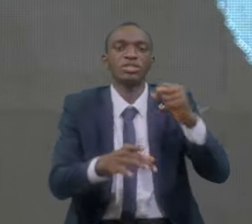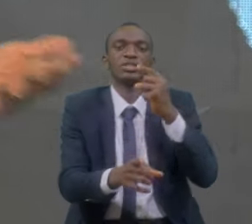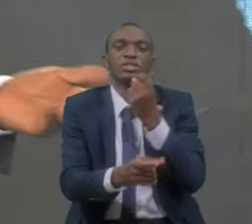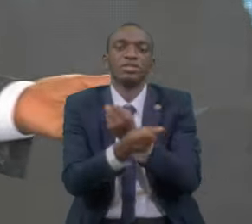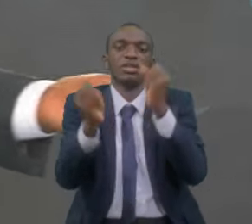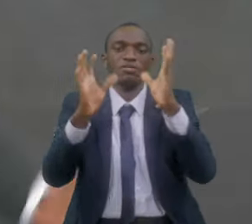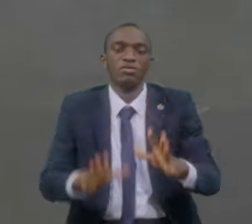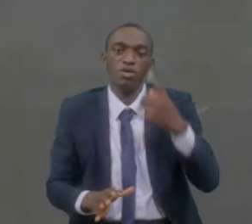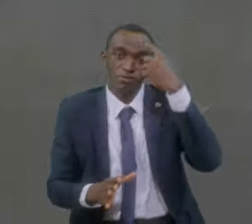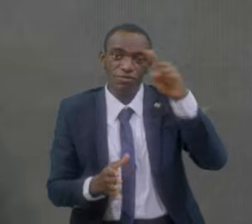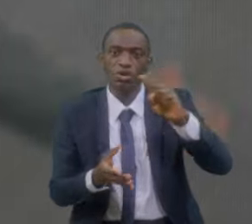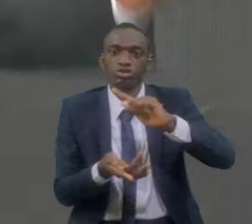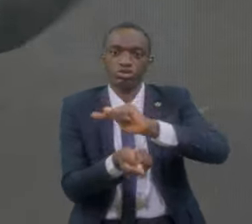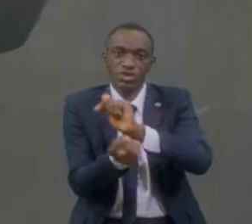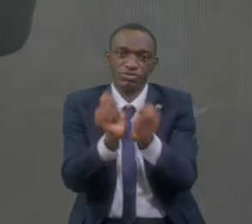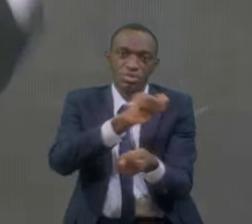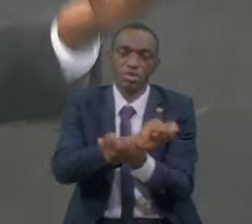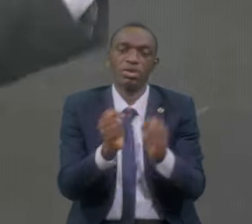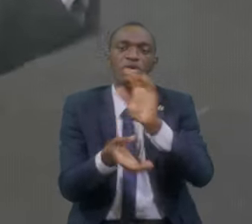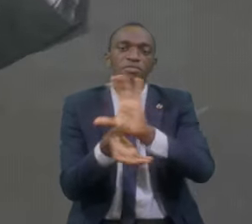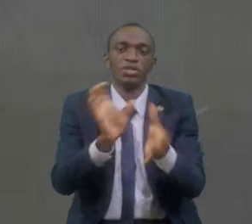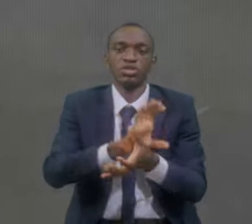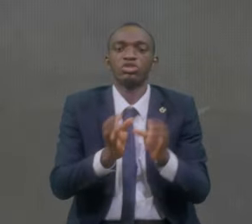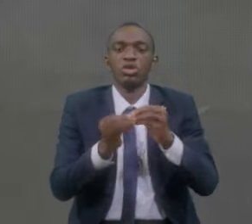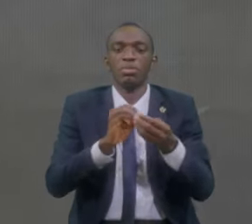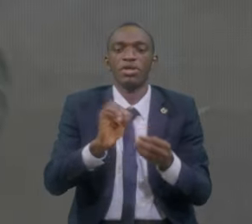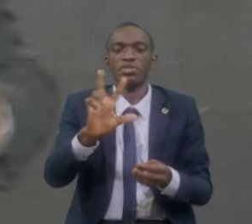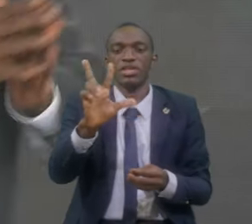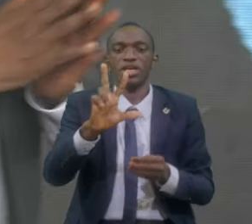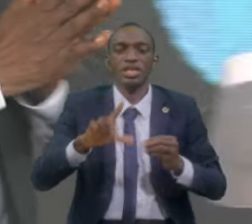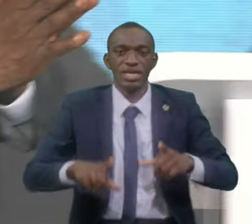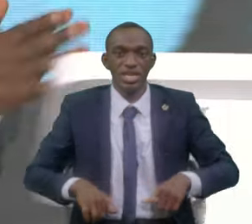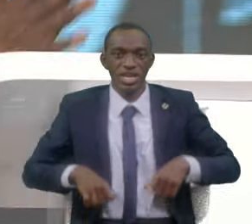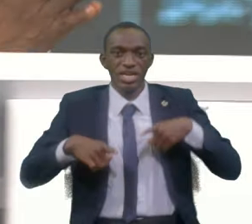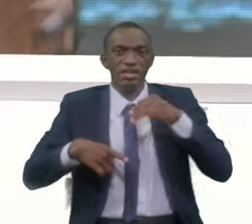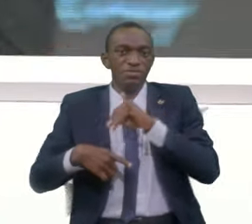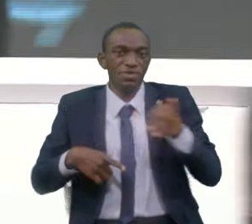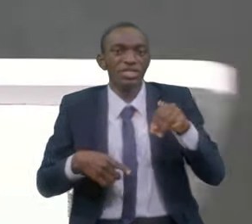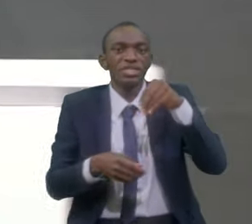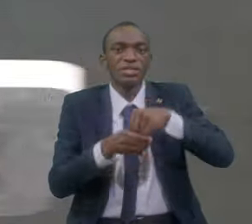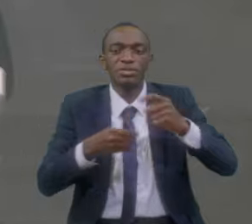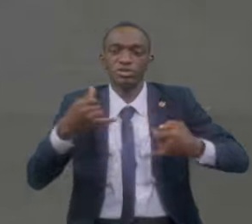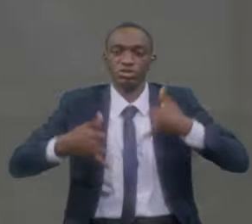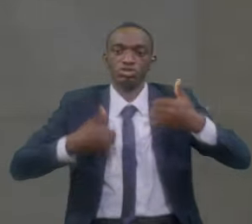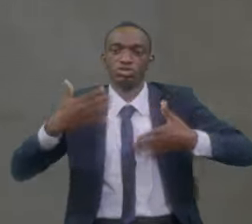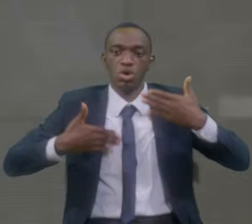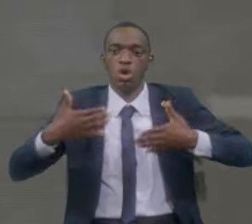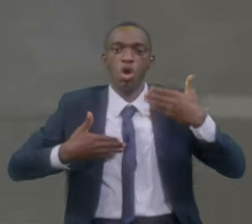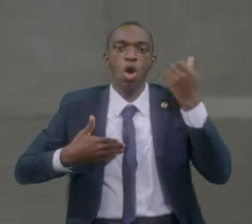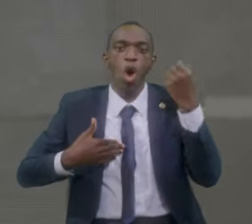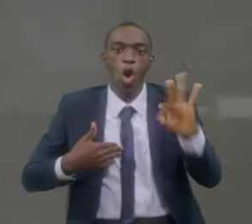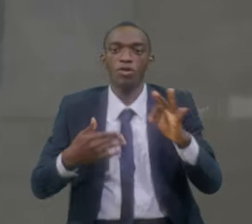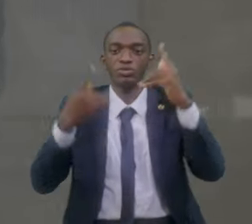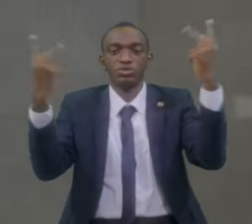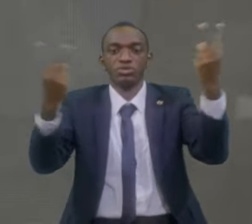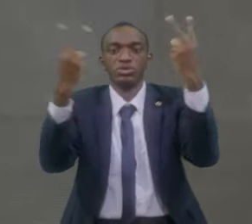is living in the joy of triumphant conquerors. Let's look at number one.